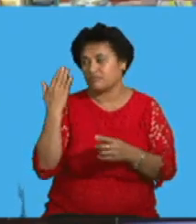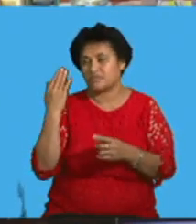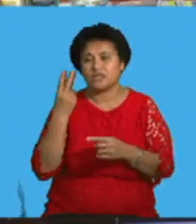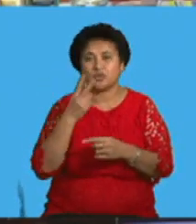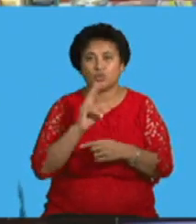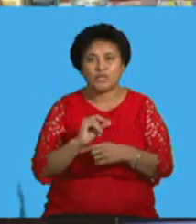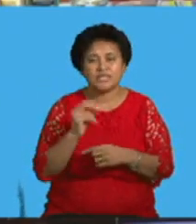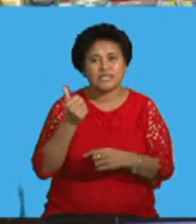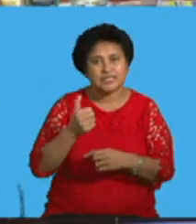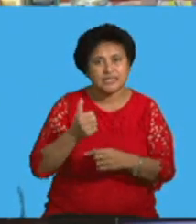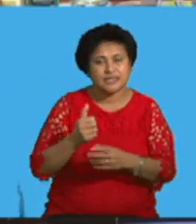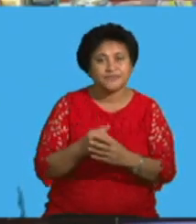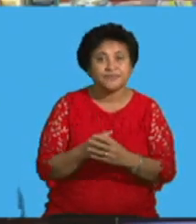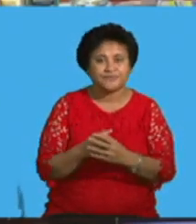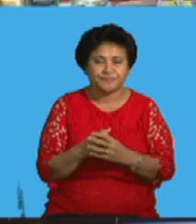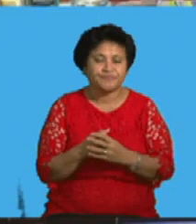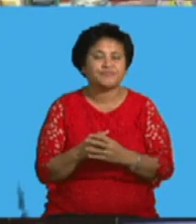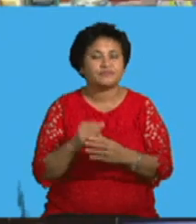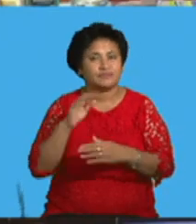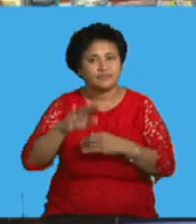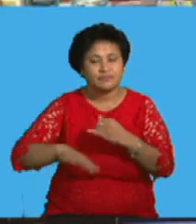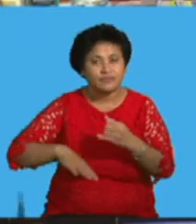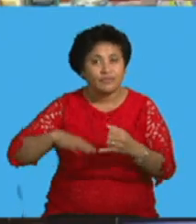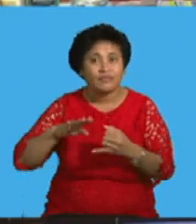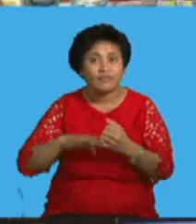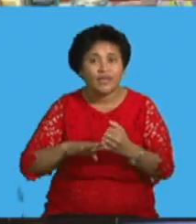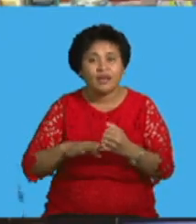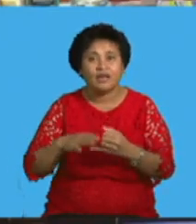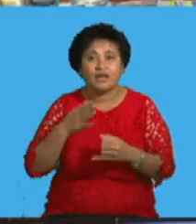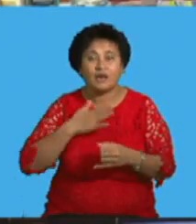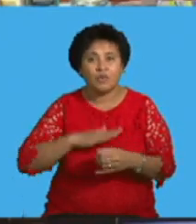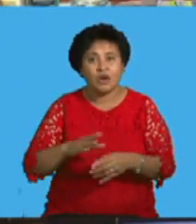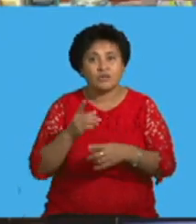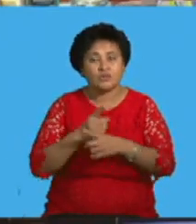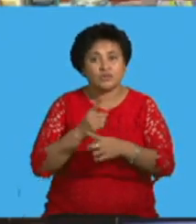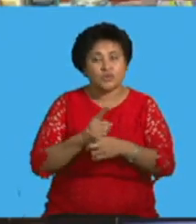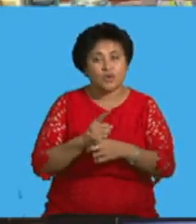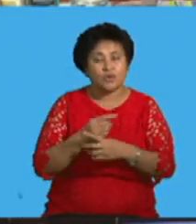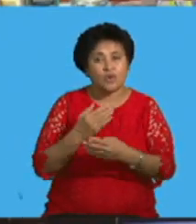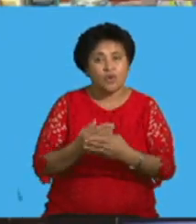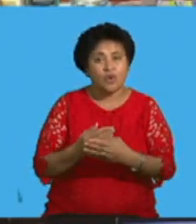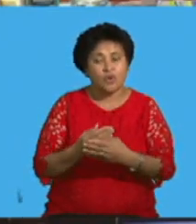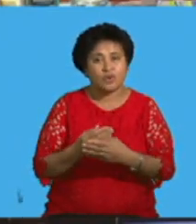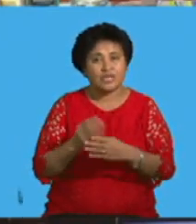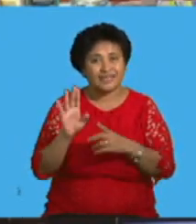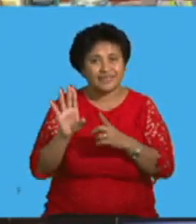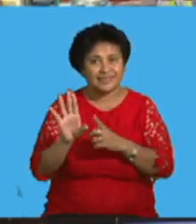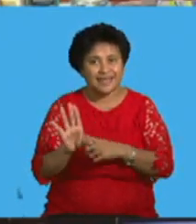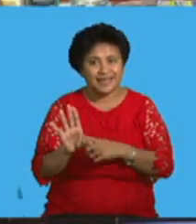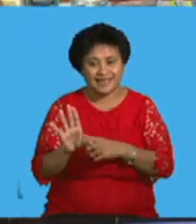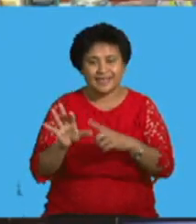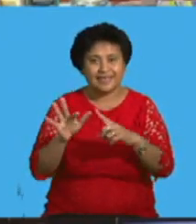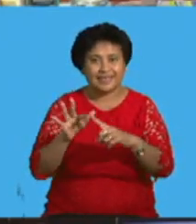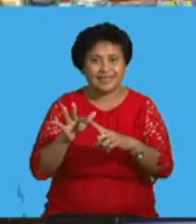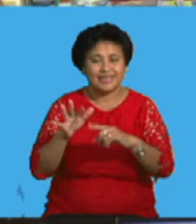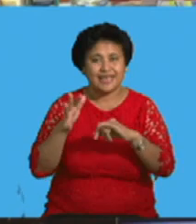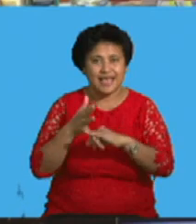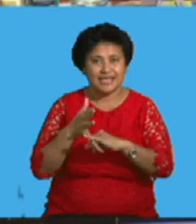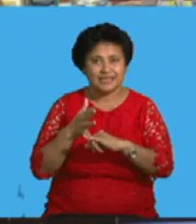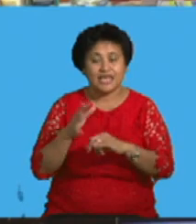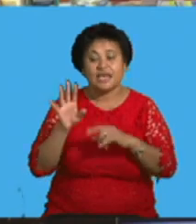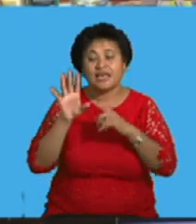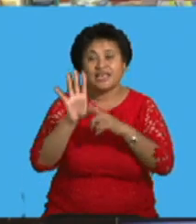Honorable Speaker, lastly, I would like to speak on the Young Entrepreneurship Scheme, what we call YES.